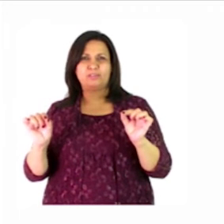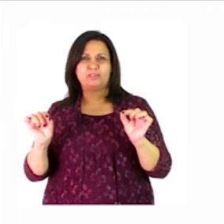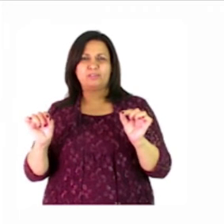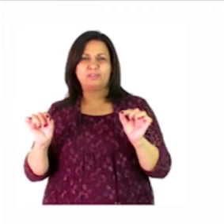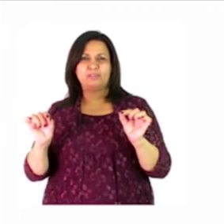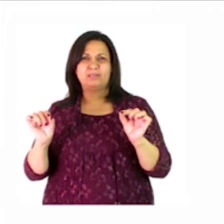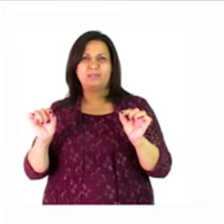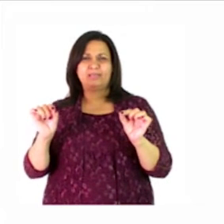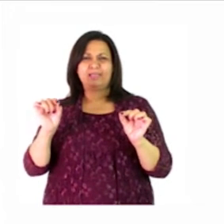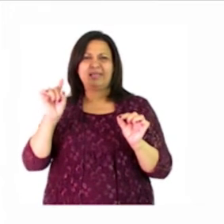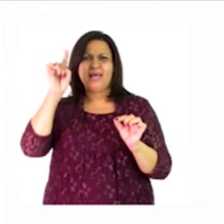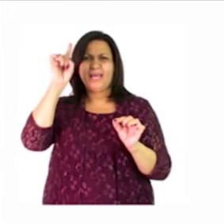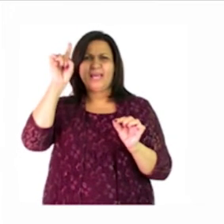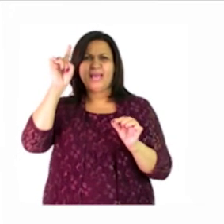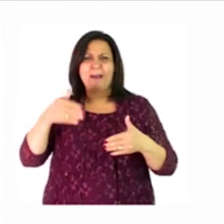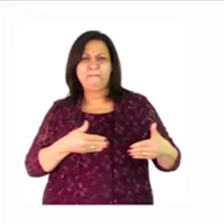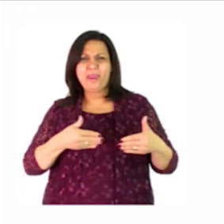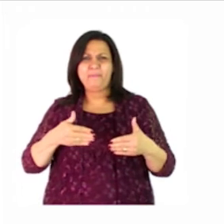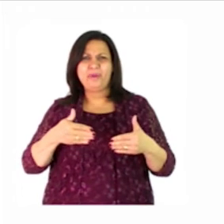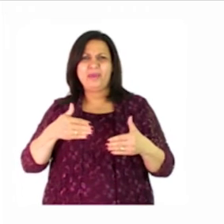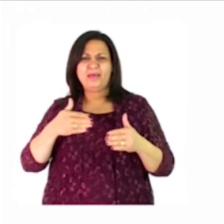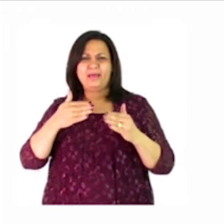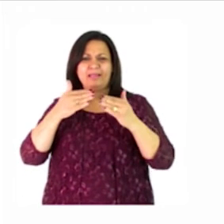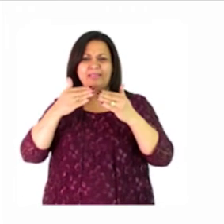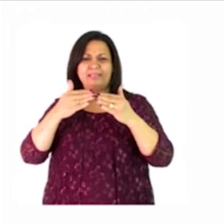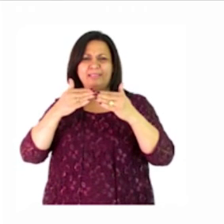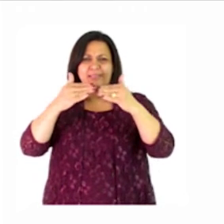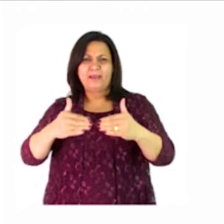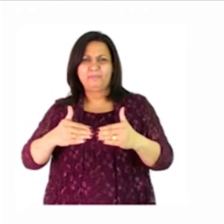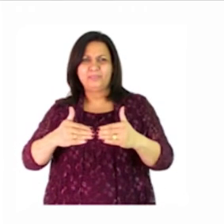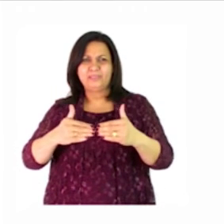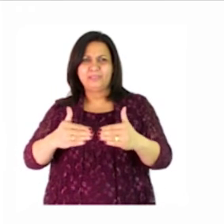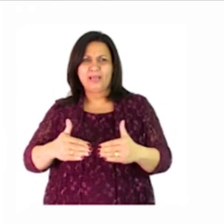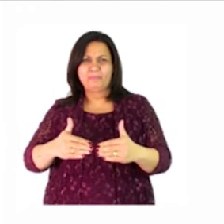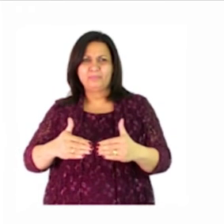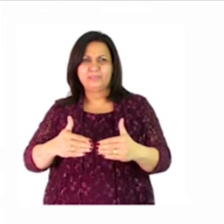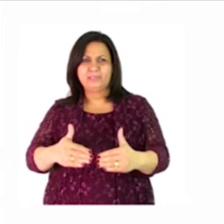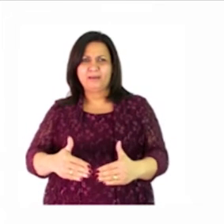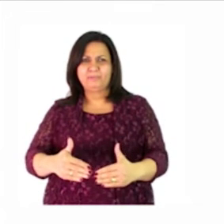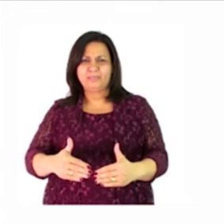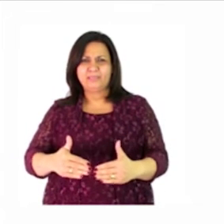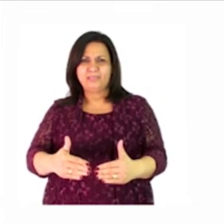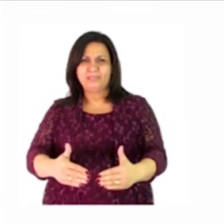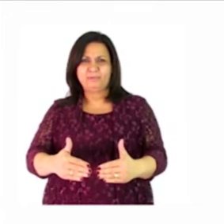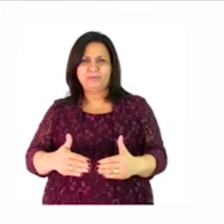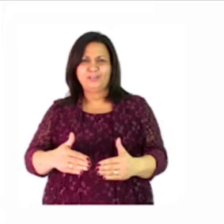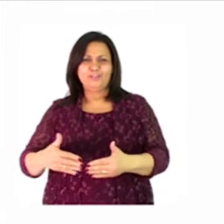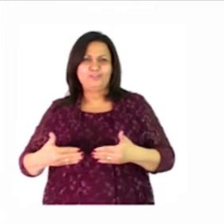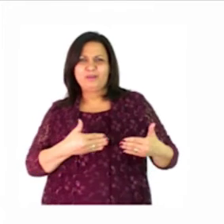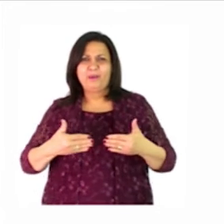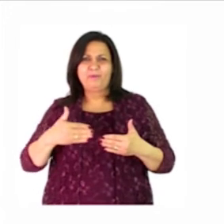ladder. Wow, some steps are missing. Let's put steps for the baby so that the baby can